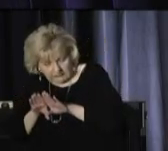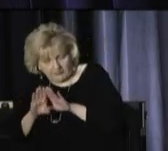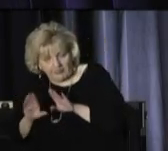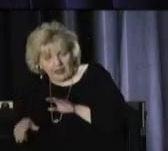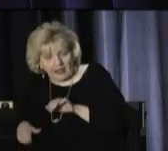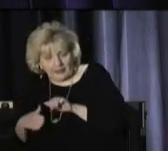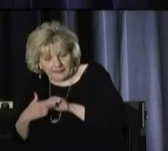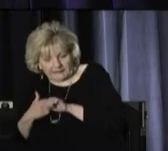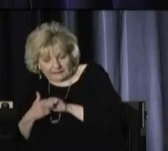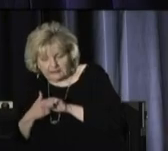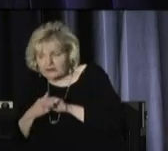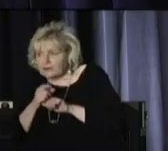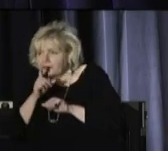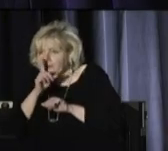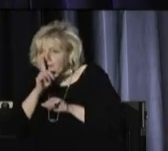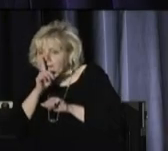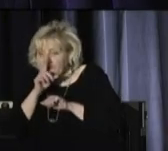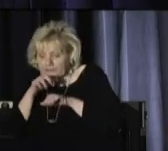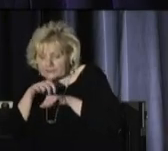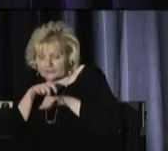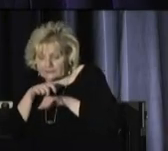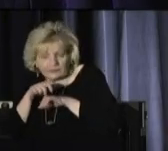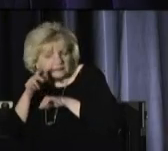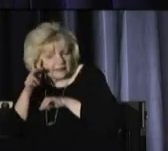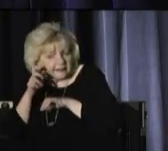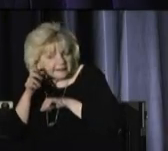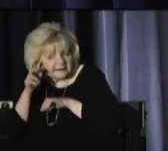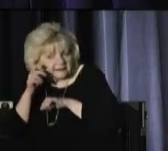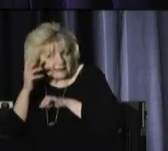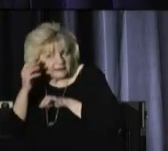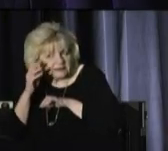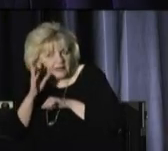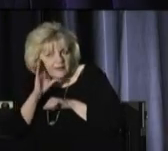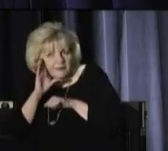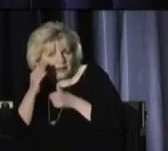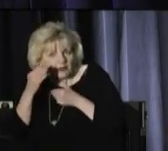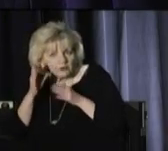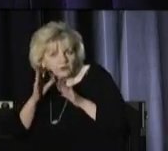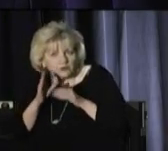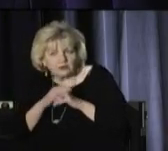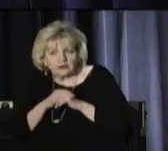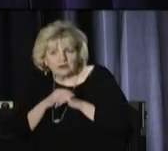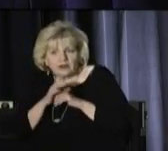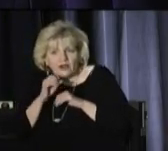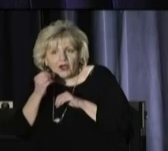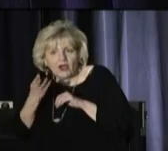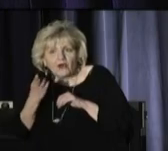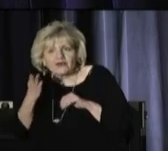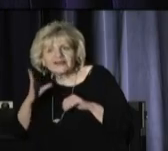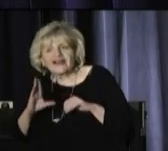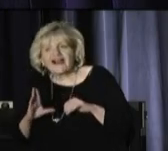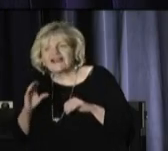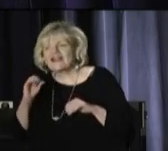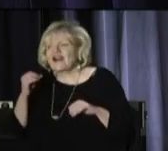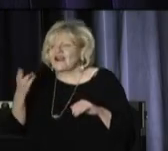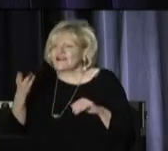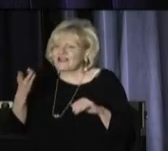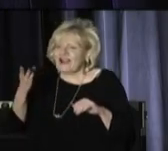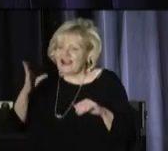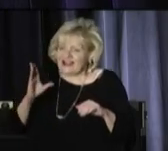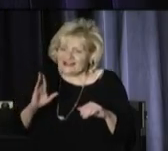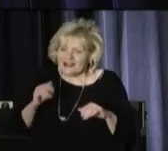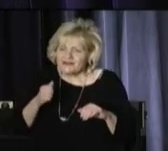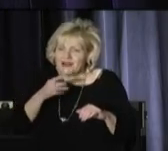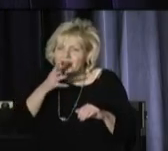me and tiptoe down the hall to listen outside the bedroom door. Oh God, oh God, oh God, my mother